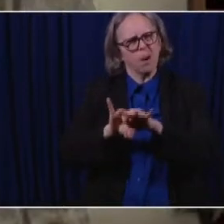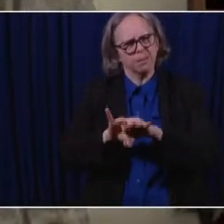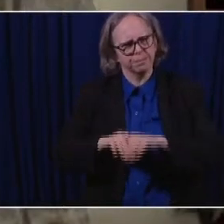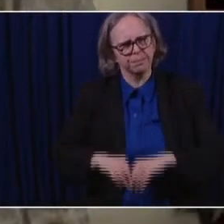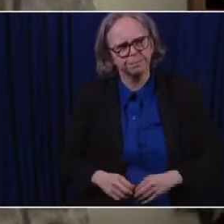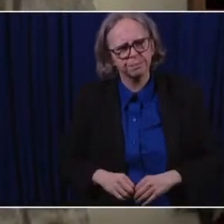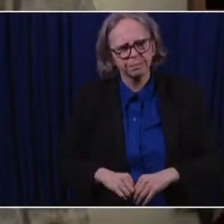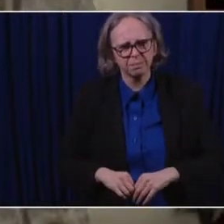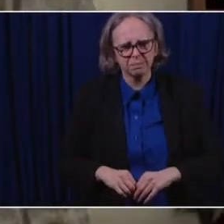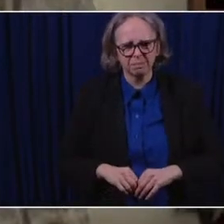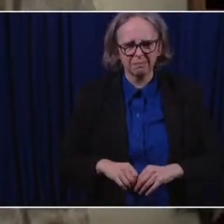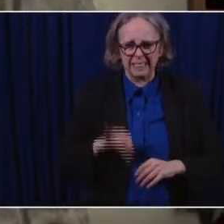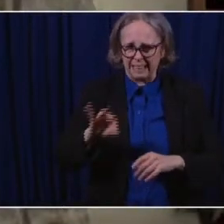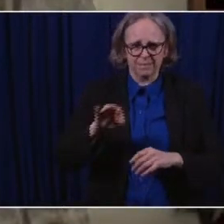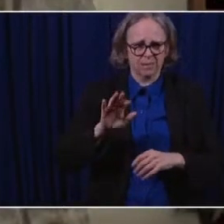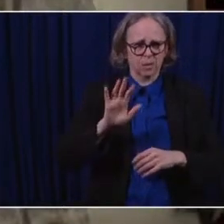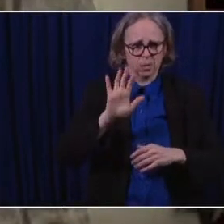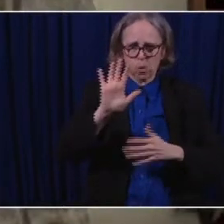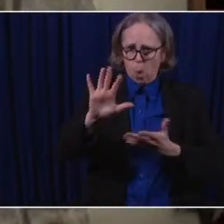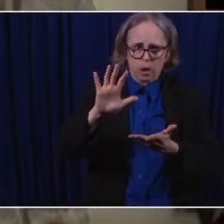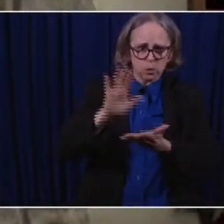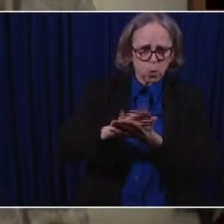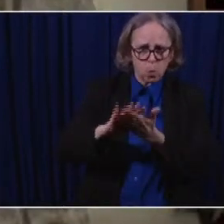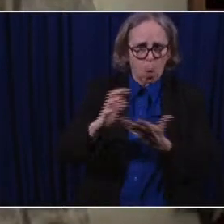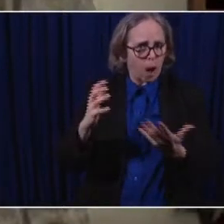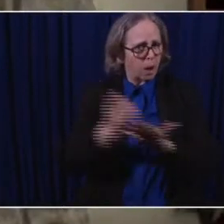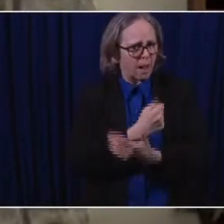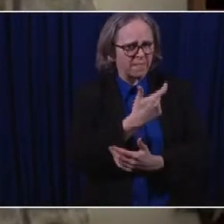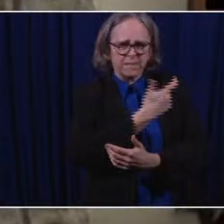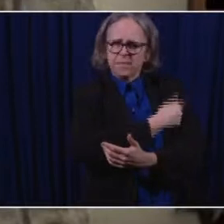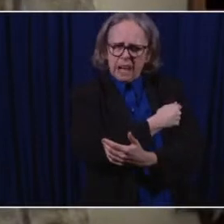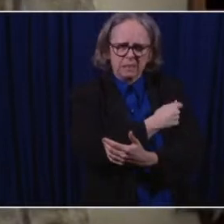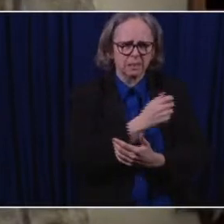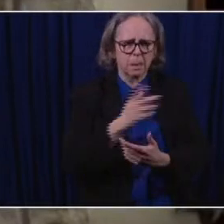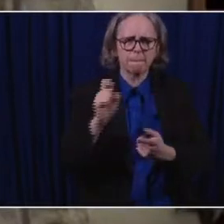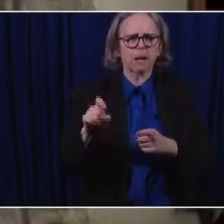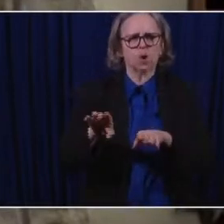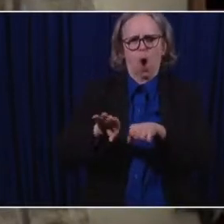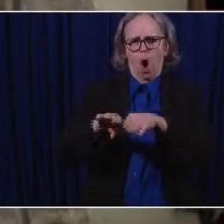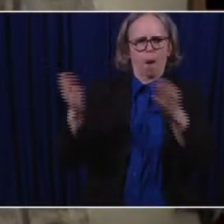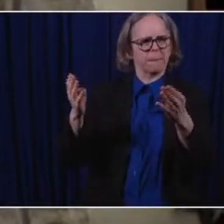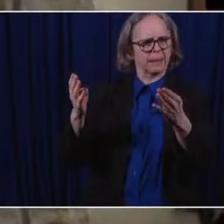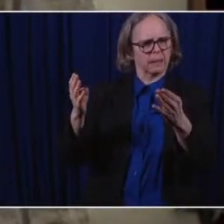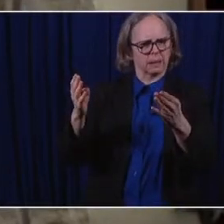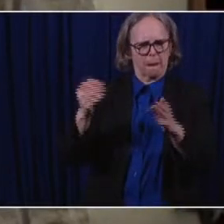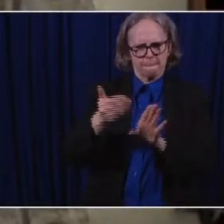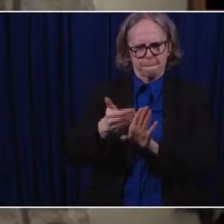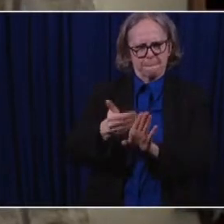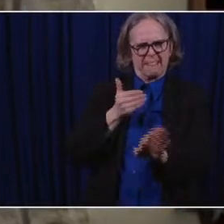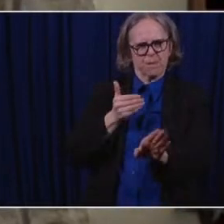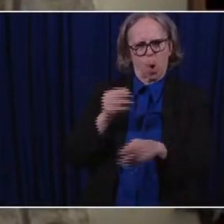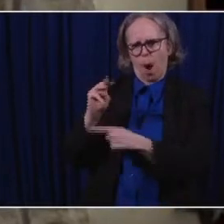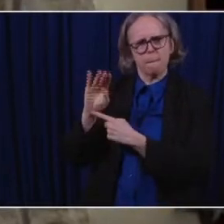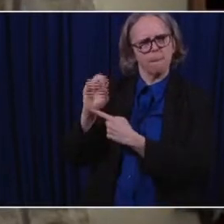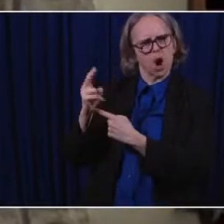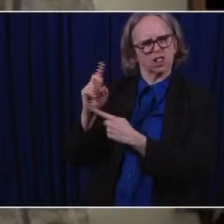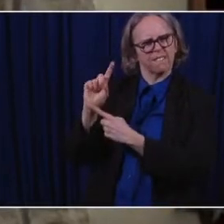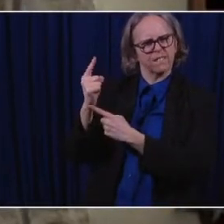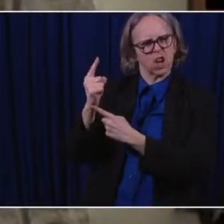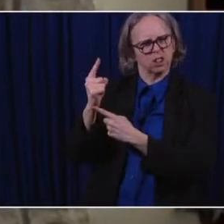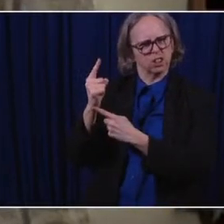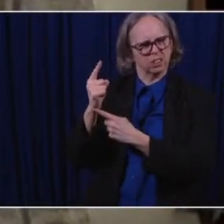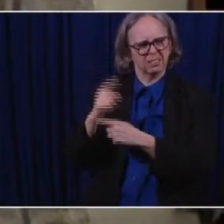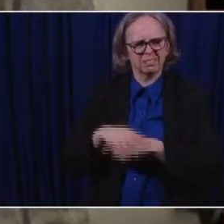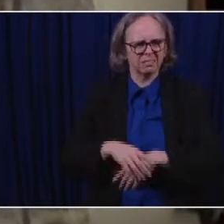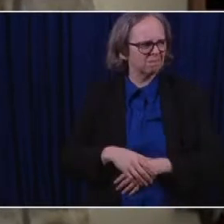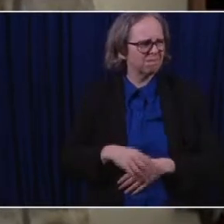1. And all but one school district in the state has said yes. So that has worked. And some schools